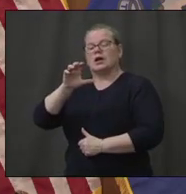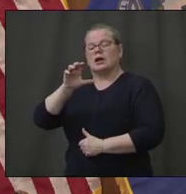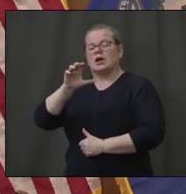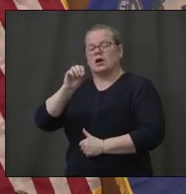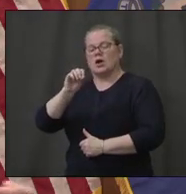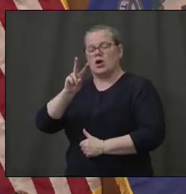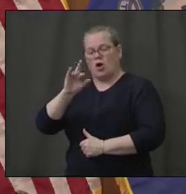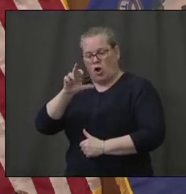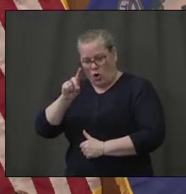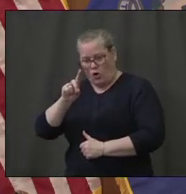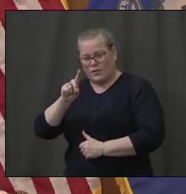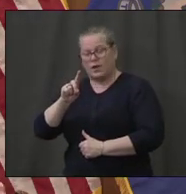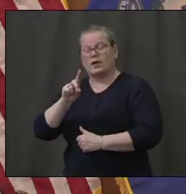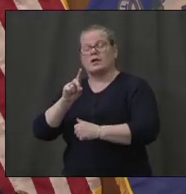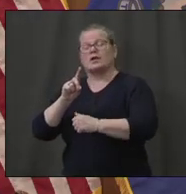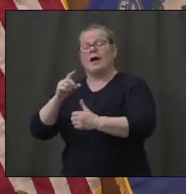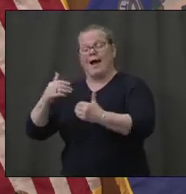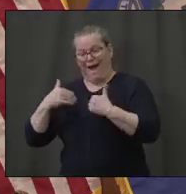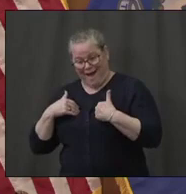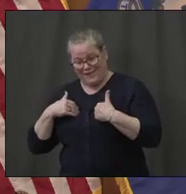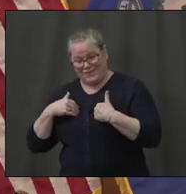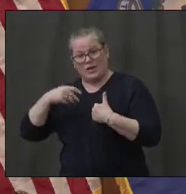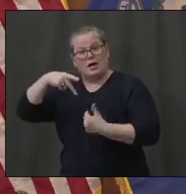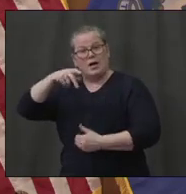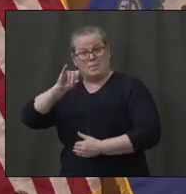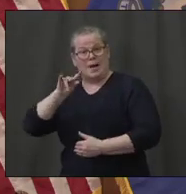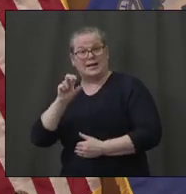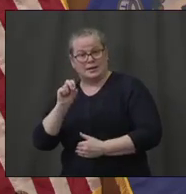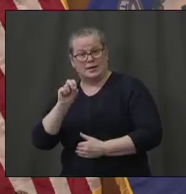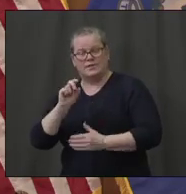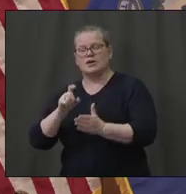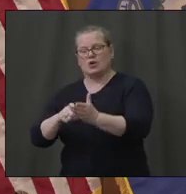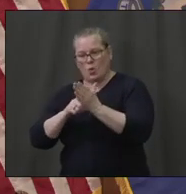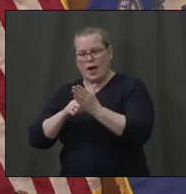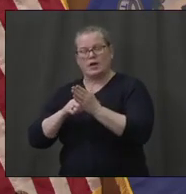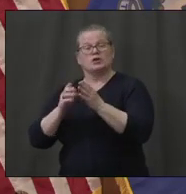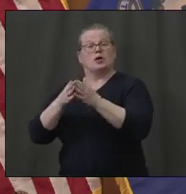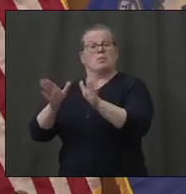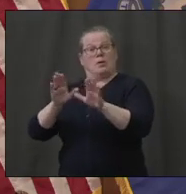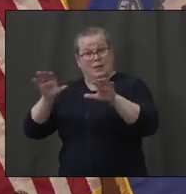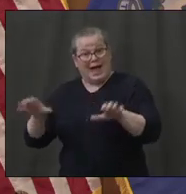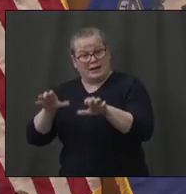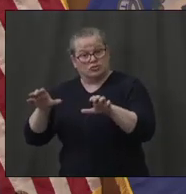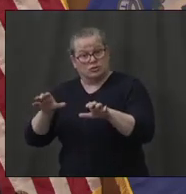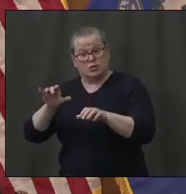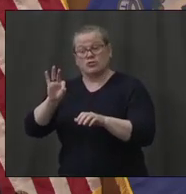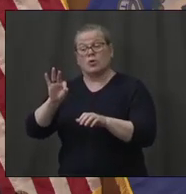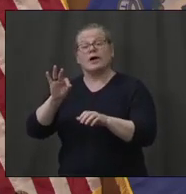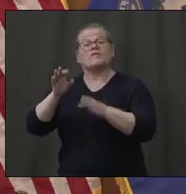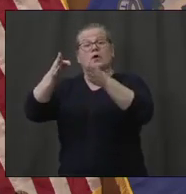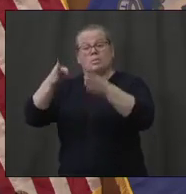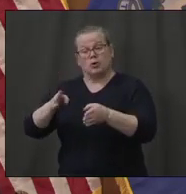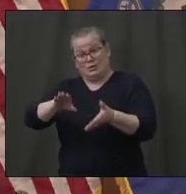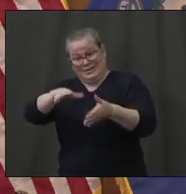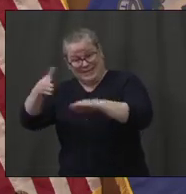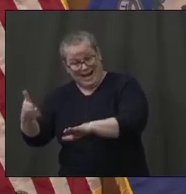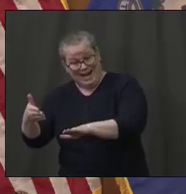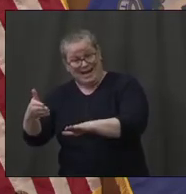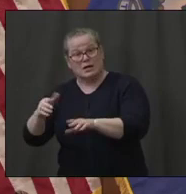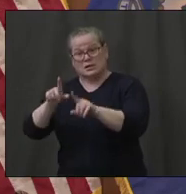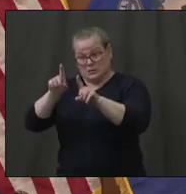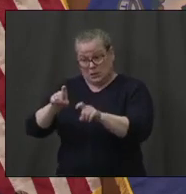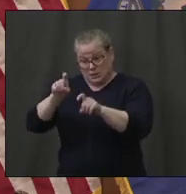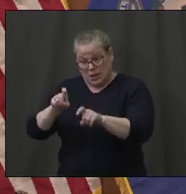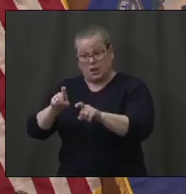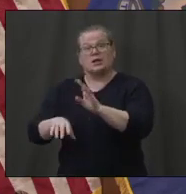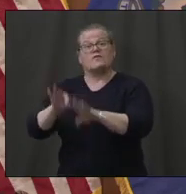requires a public health action. So if someone dies and they test positive for COVID-19, for us in public health, that